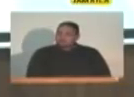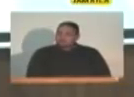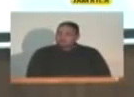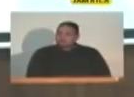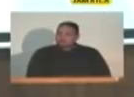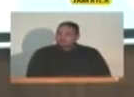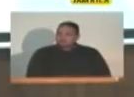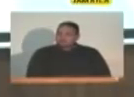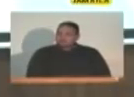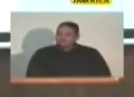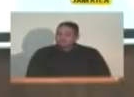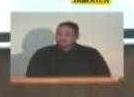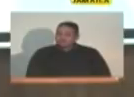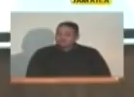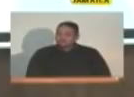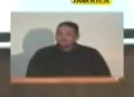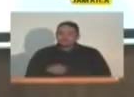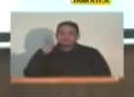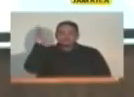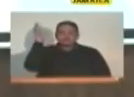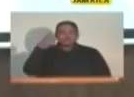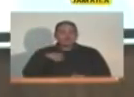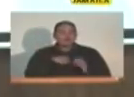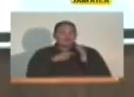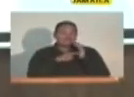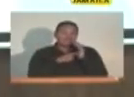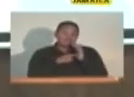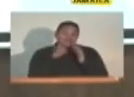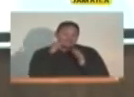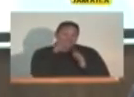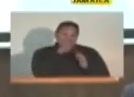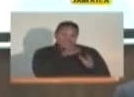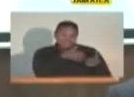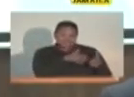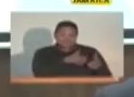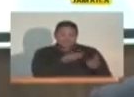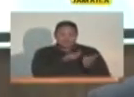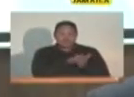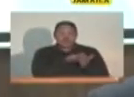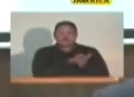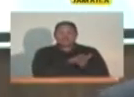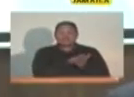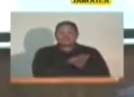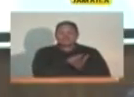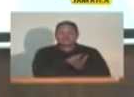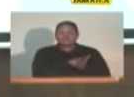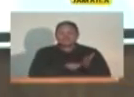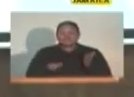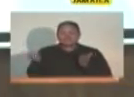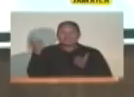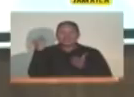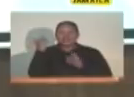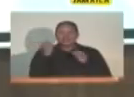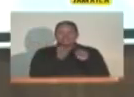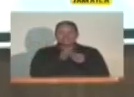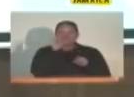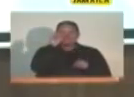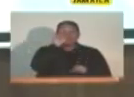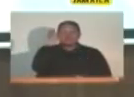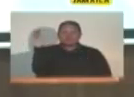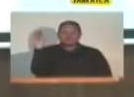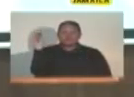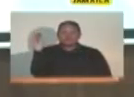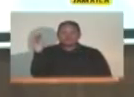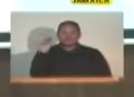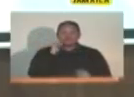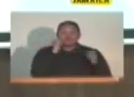Mr. Speaker, we have a situation, for example, where in this entity, donations were made last year of $30 million